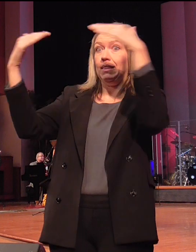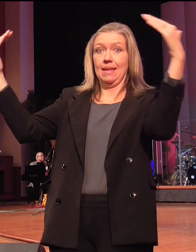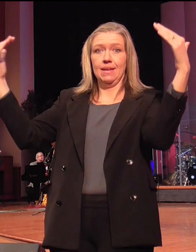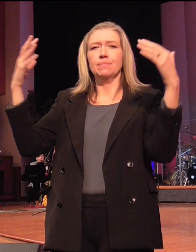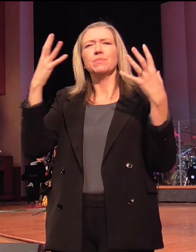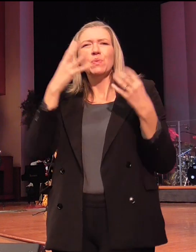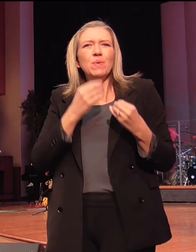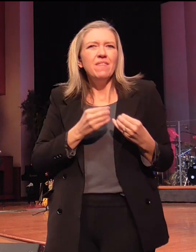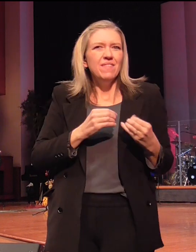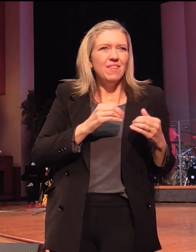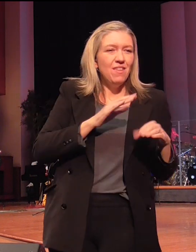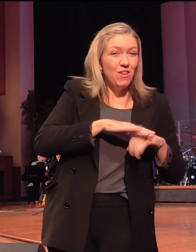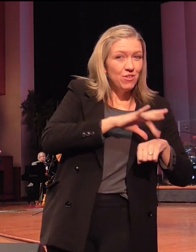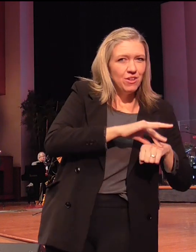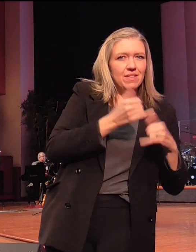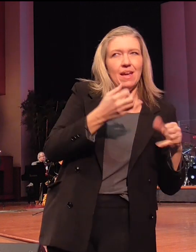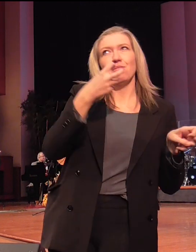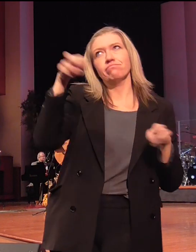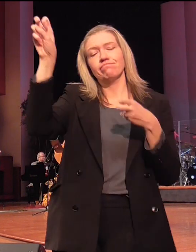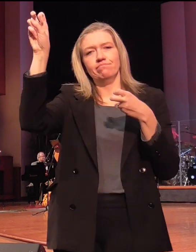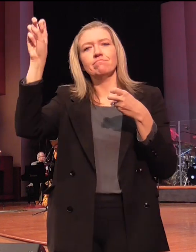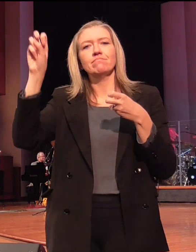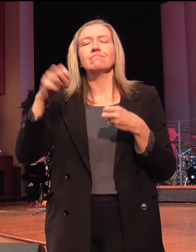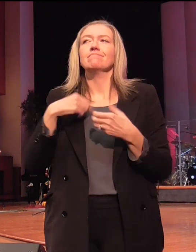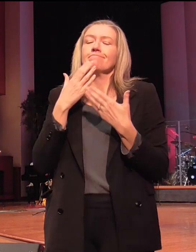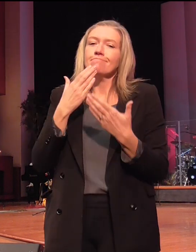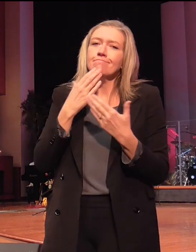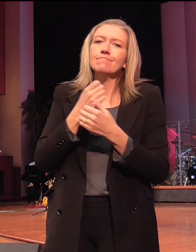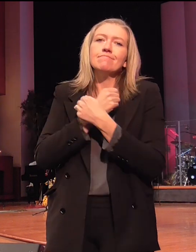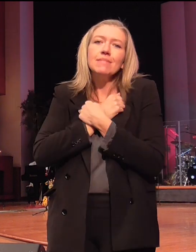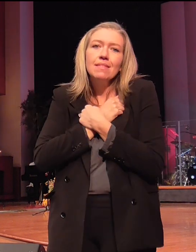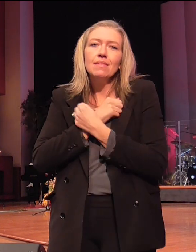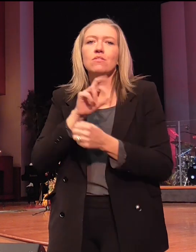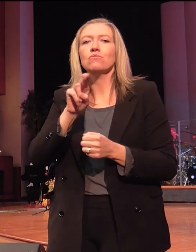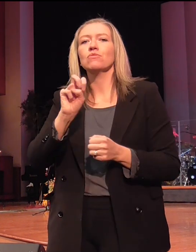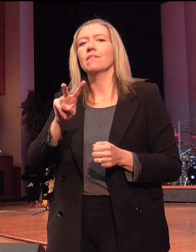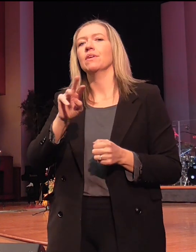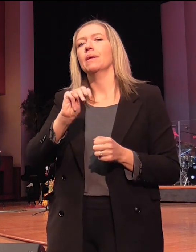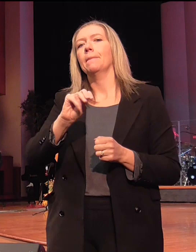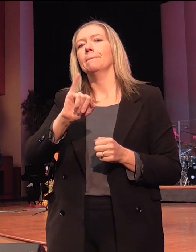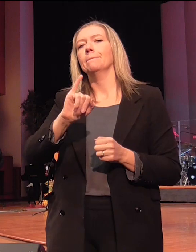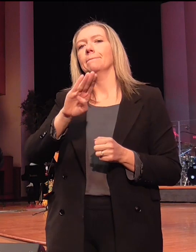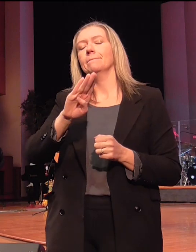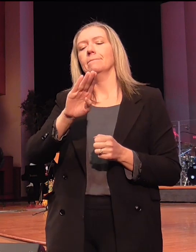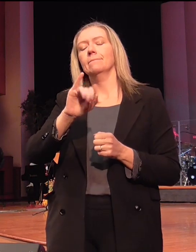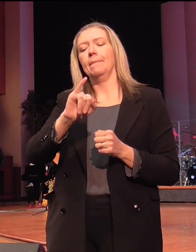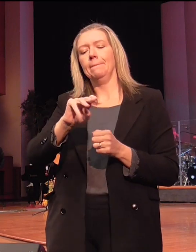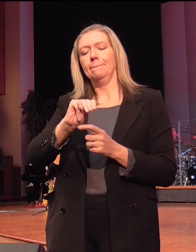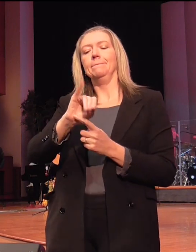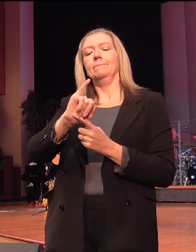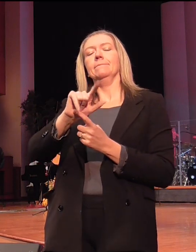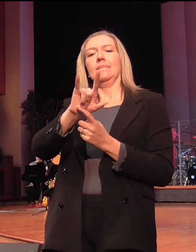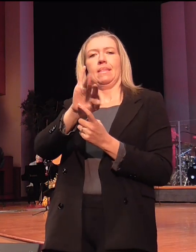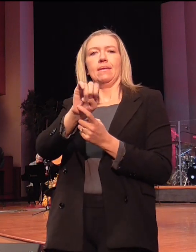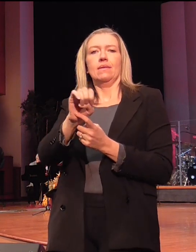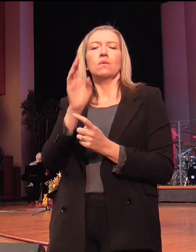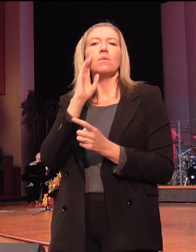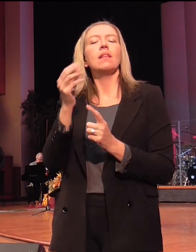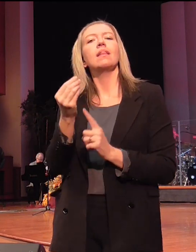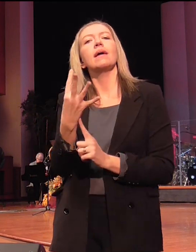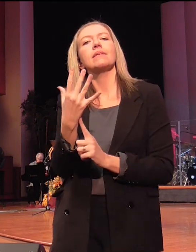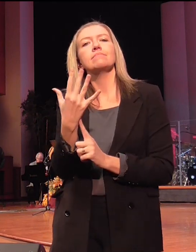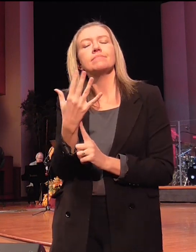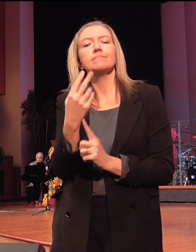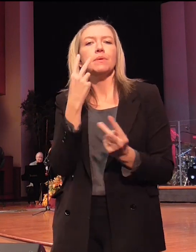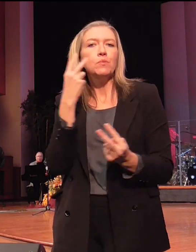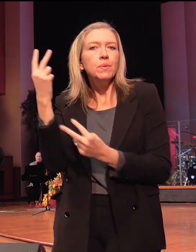ways that she did here on earth. So we thank and love Reverend Millie. And I'm going to light our memorial candle. This candle today is